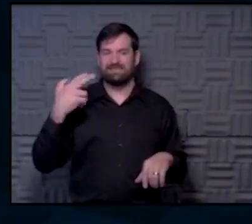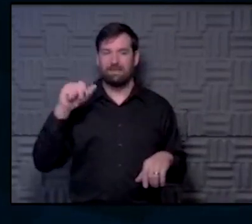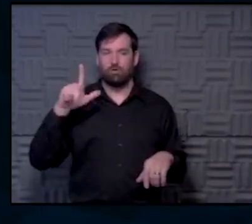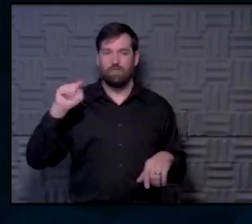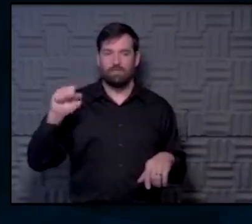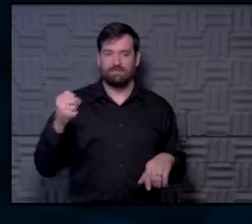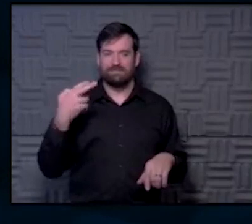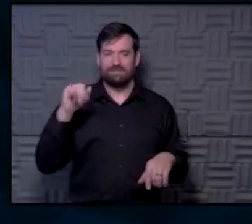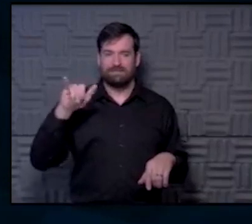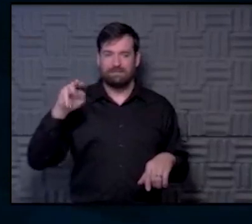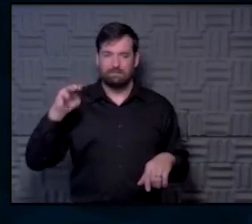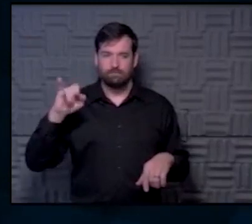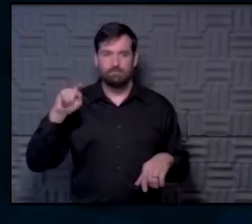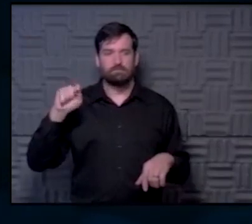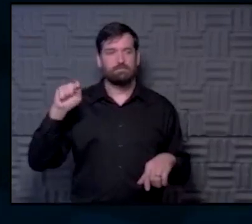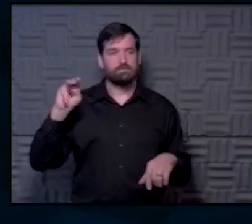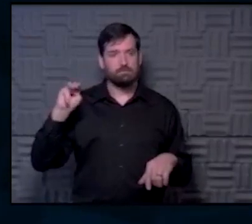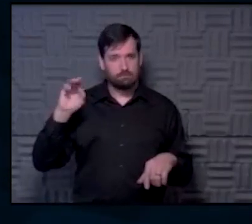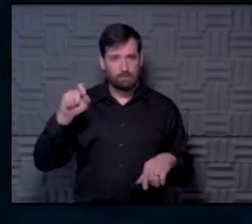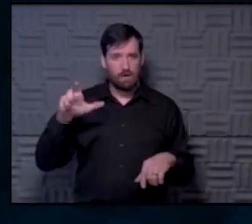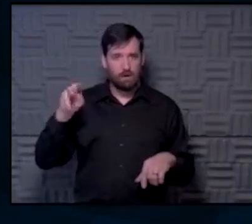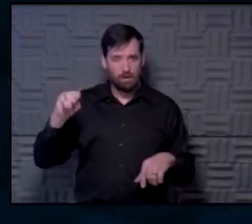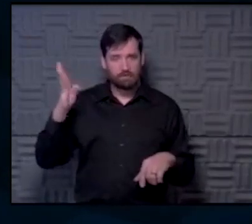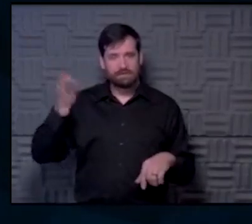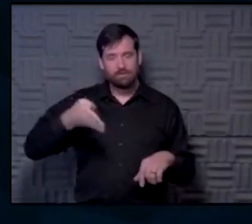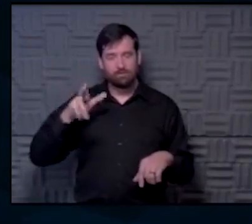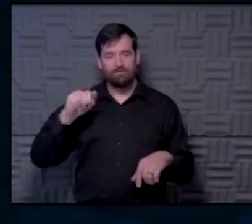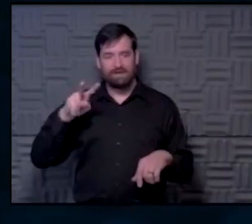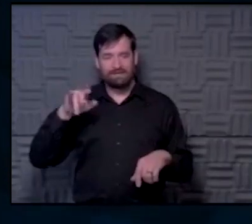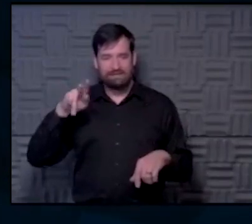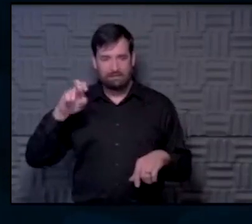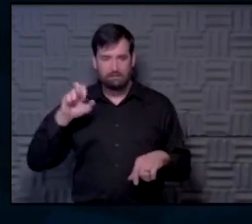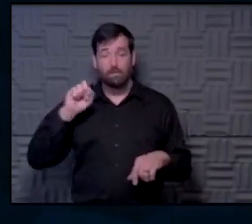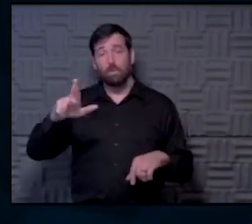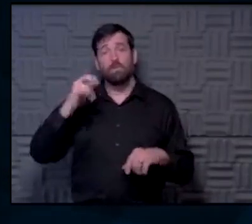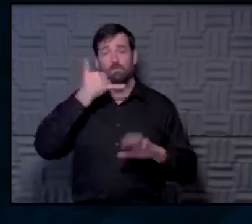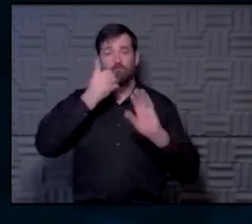kansashealthsystem.com/vaccine. Or if you'd rather call and schedule an appointment,